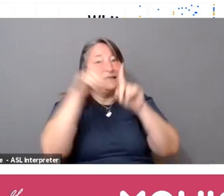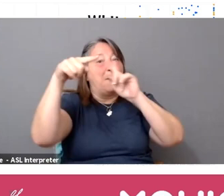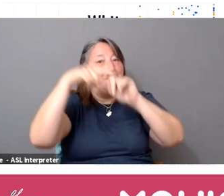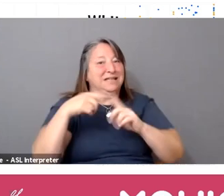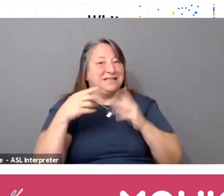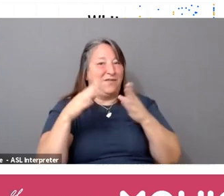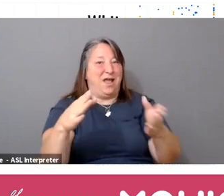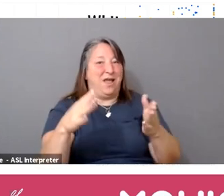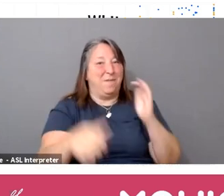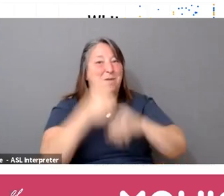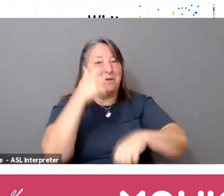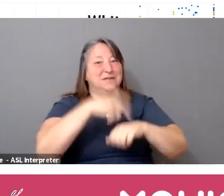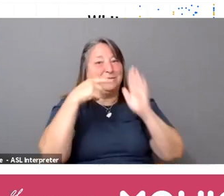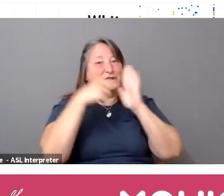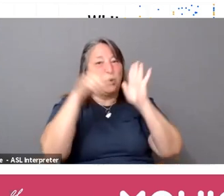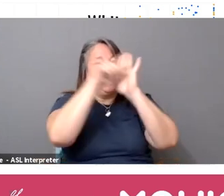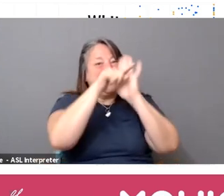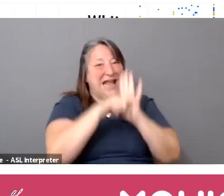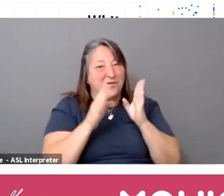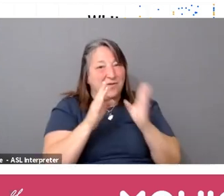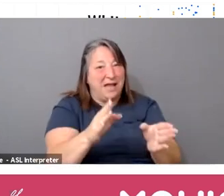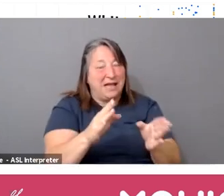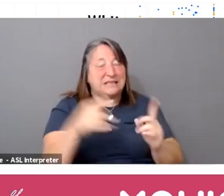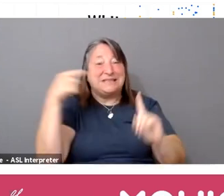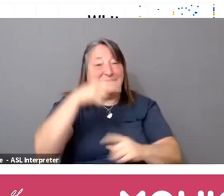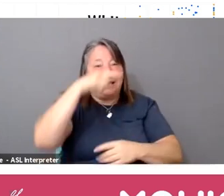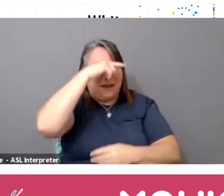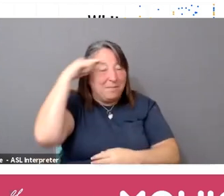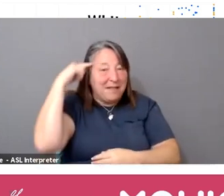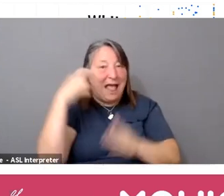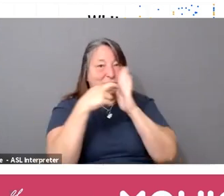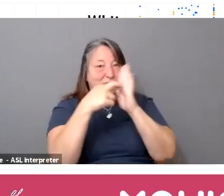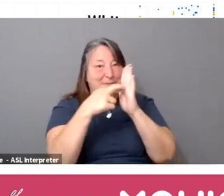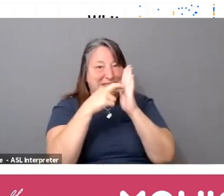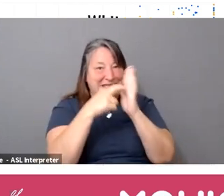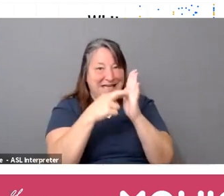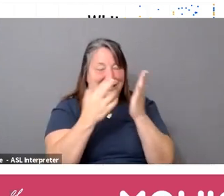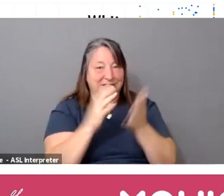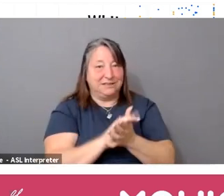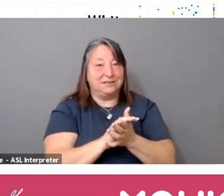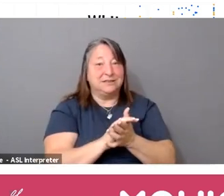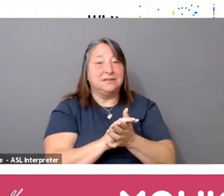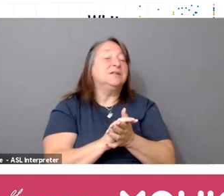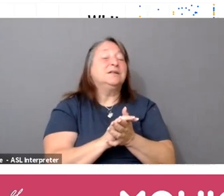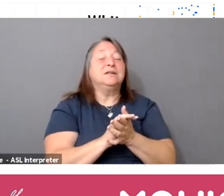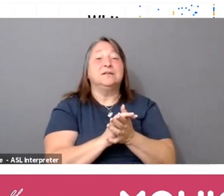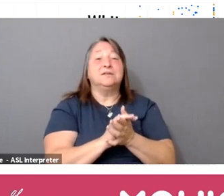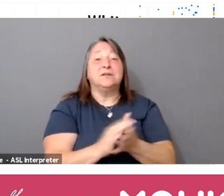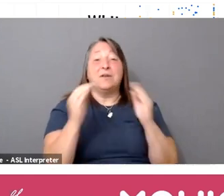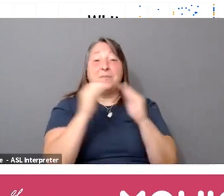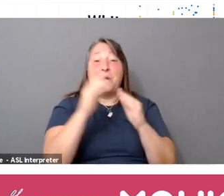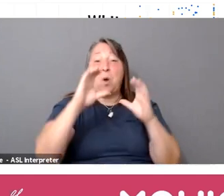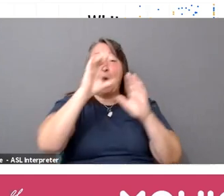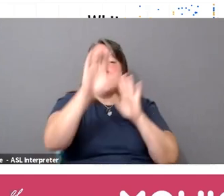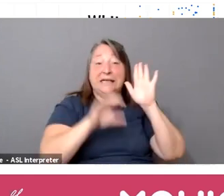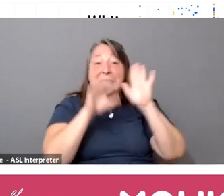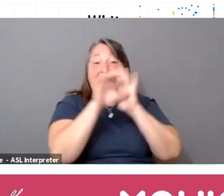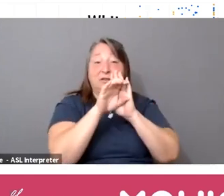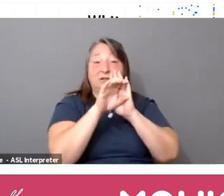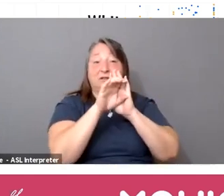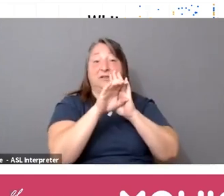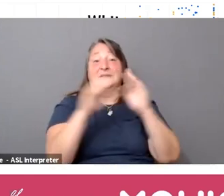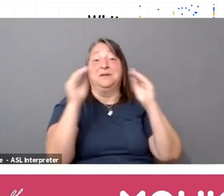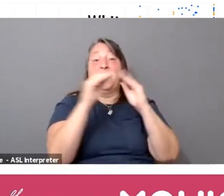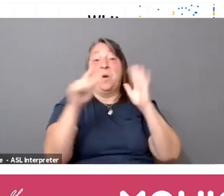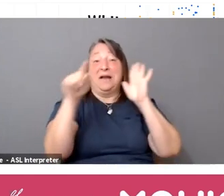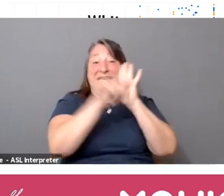look specifically at Black representation. So the more, the greater the percentage of characters, the more negative